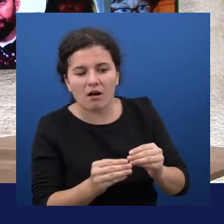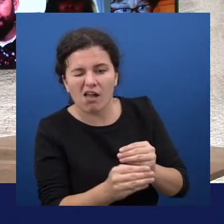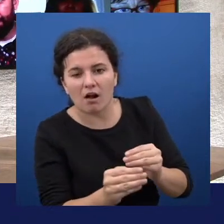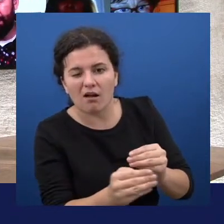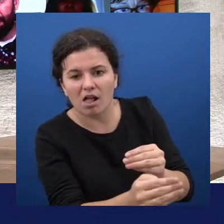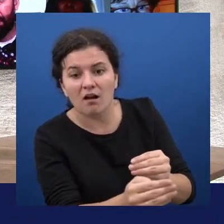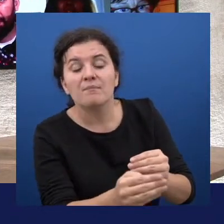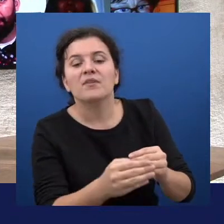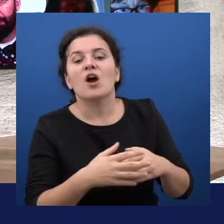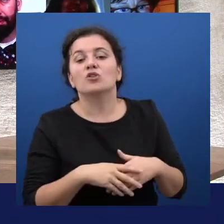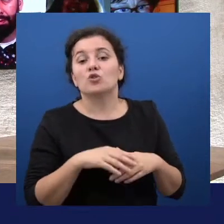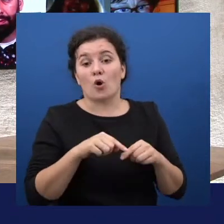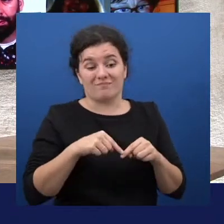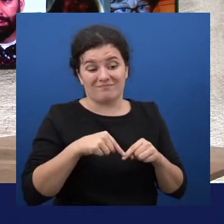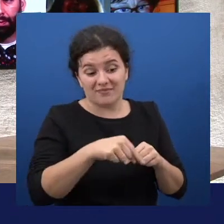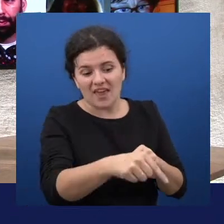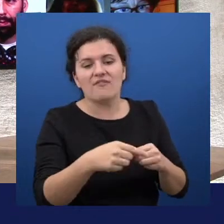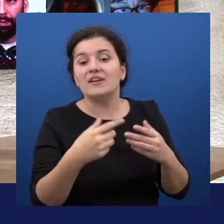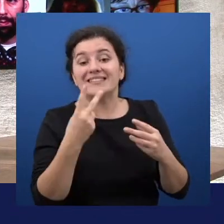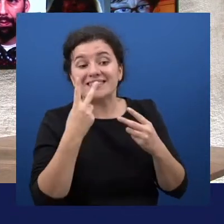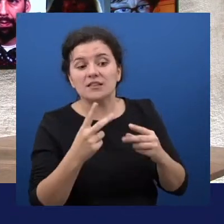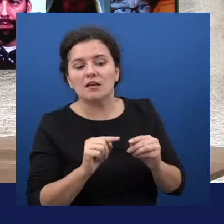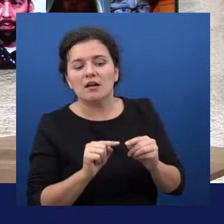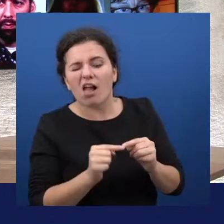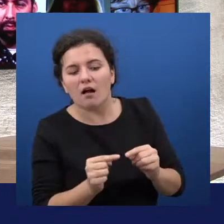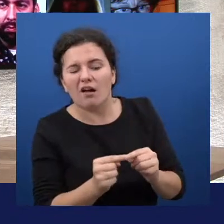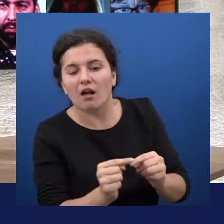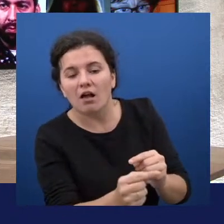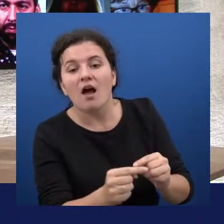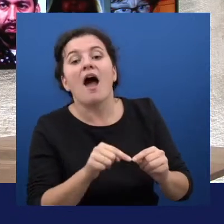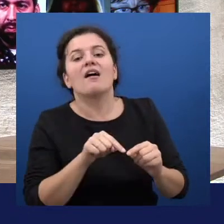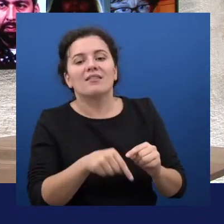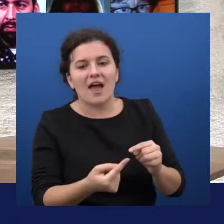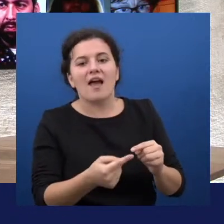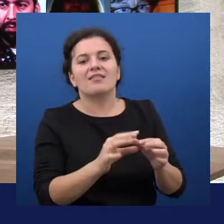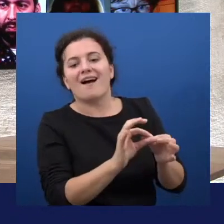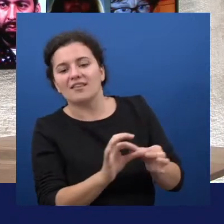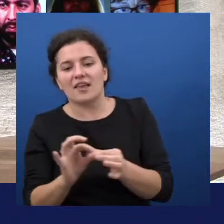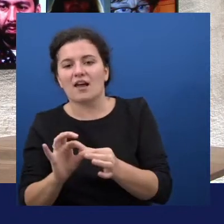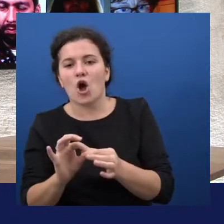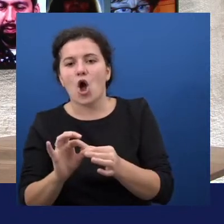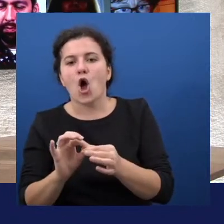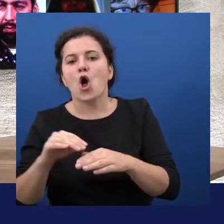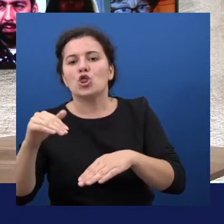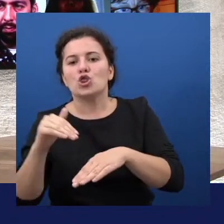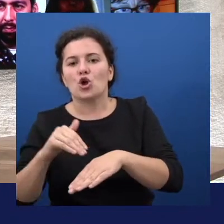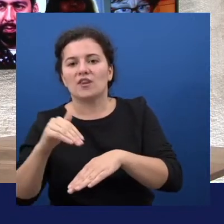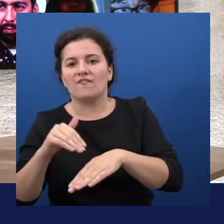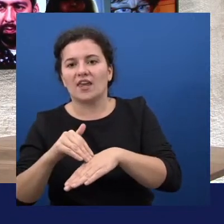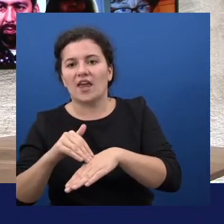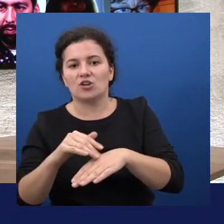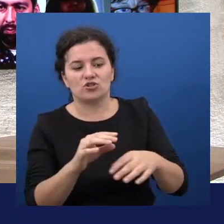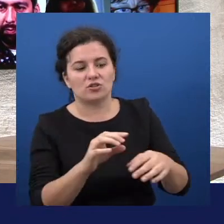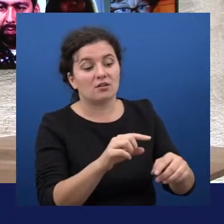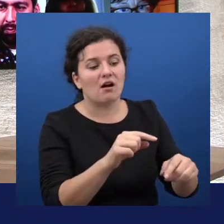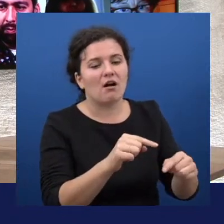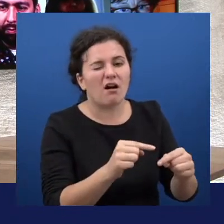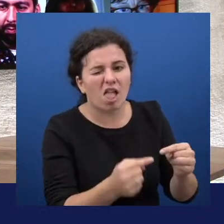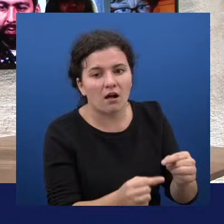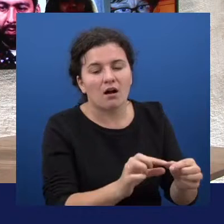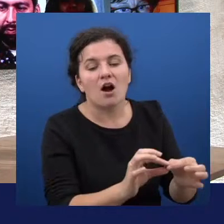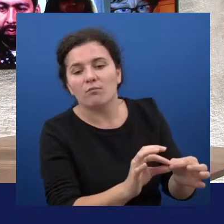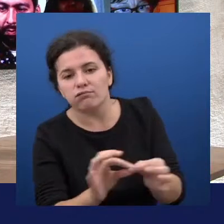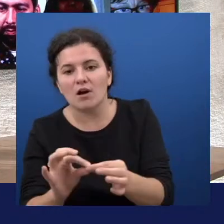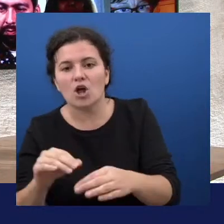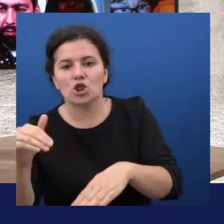notifications. So it is just really important to understand what those anomalies